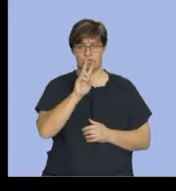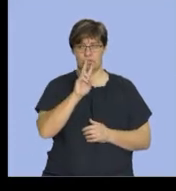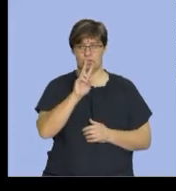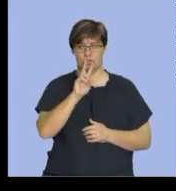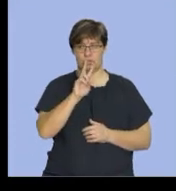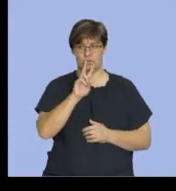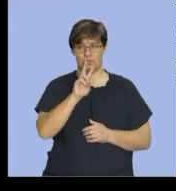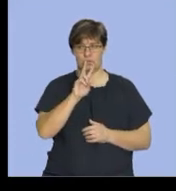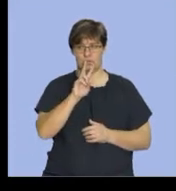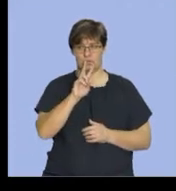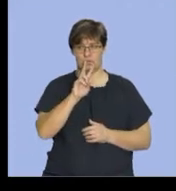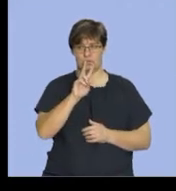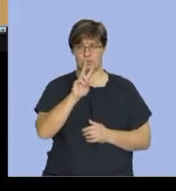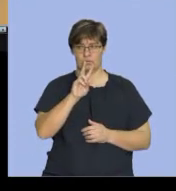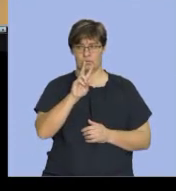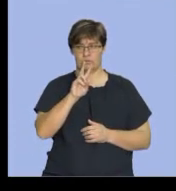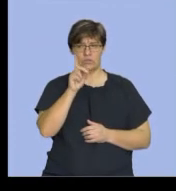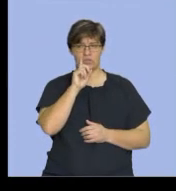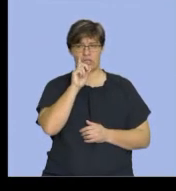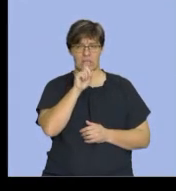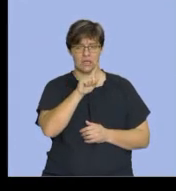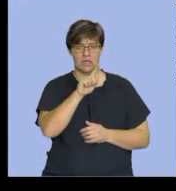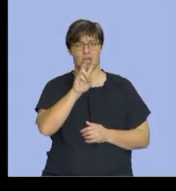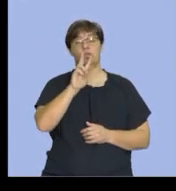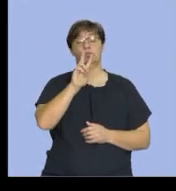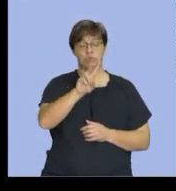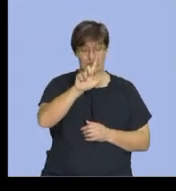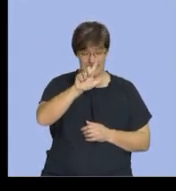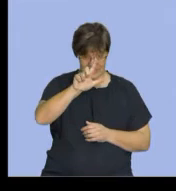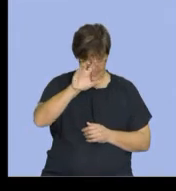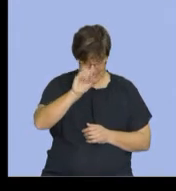200, let's just check again,